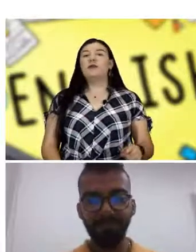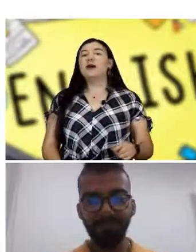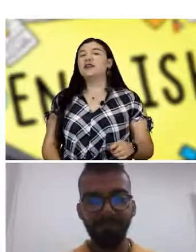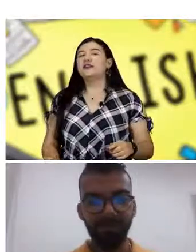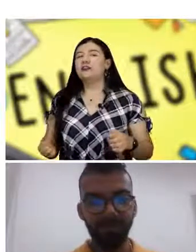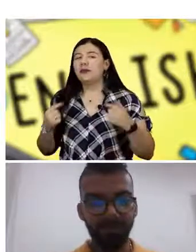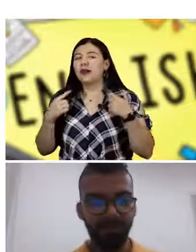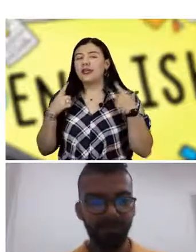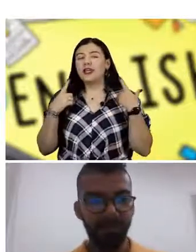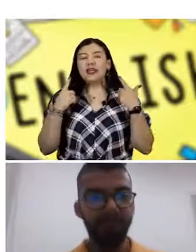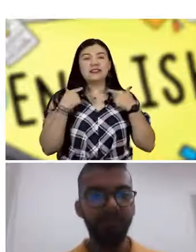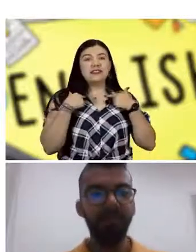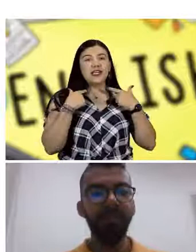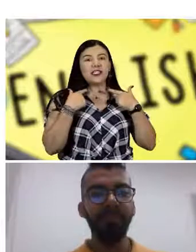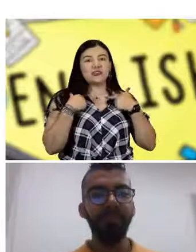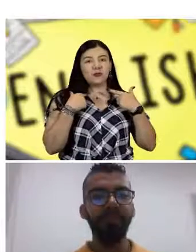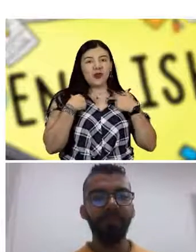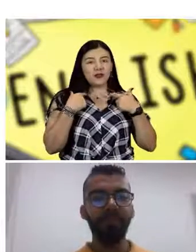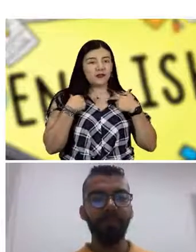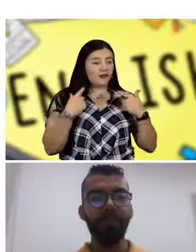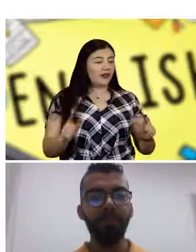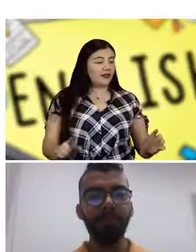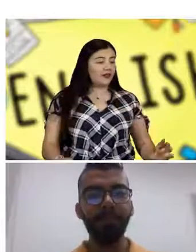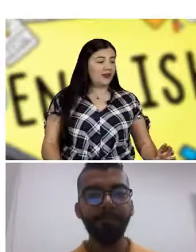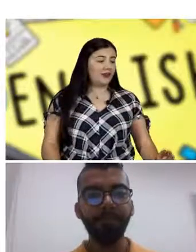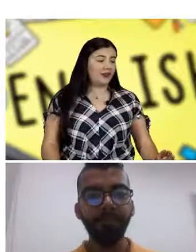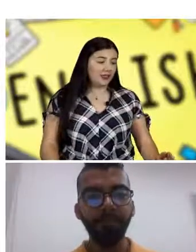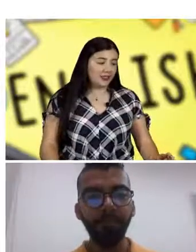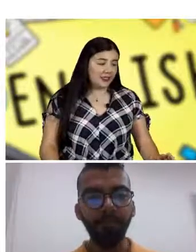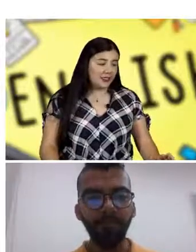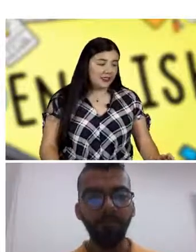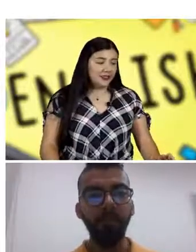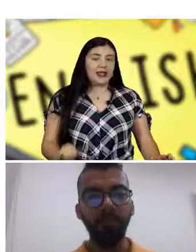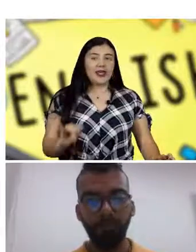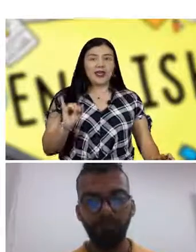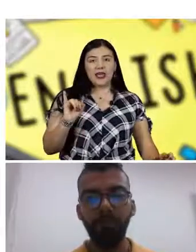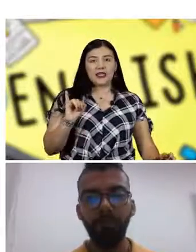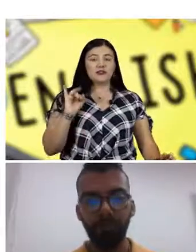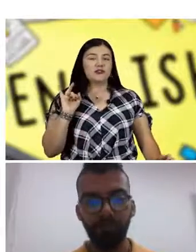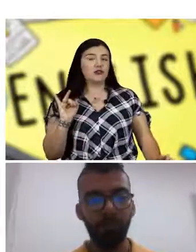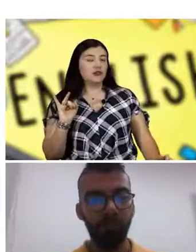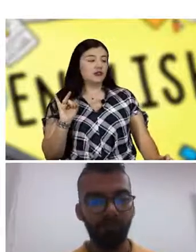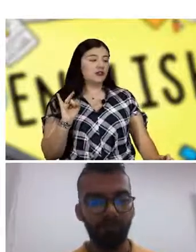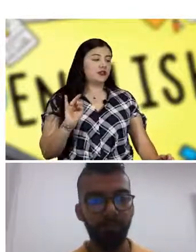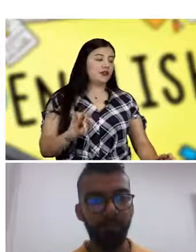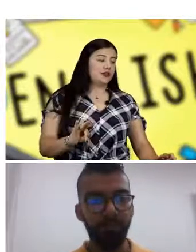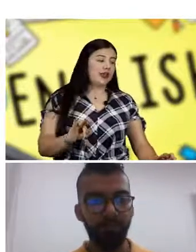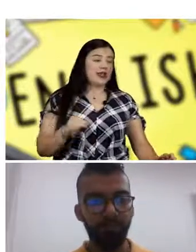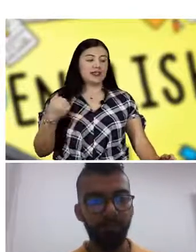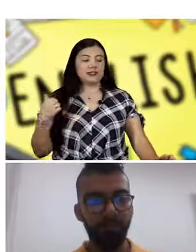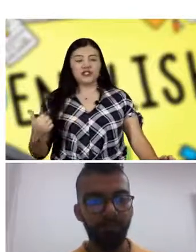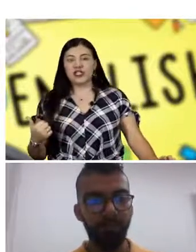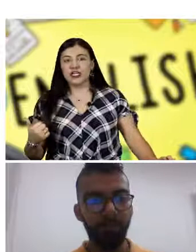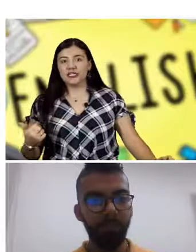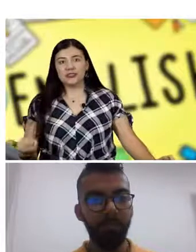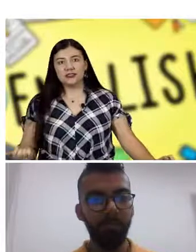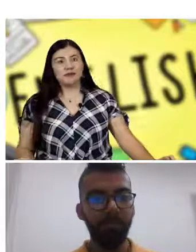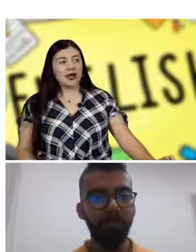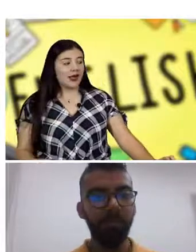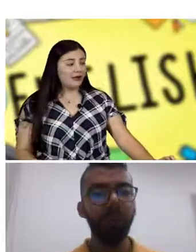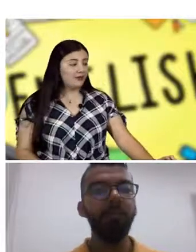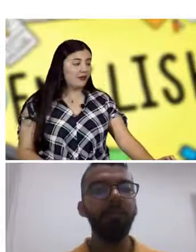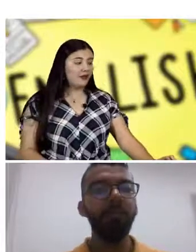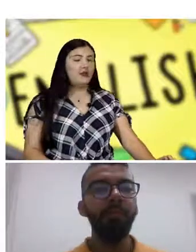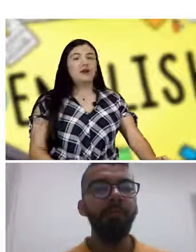So what part of the body is this one? What do you think? Head, shoulder, neck,